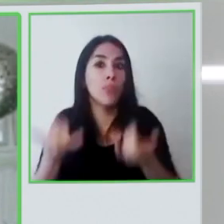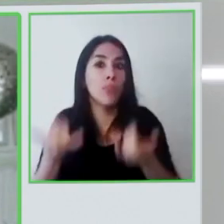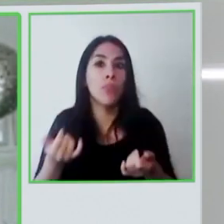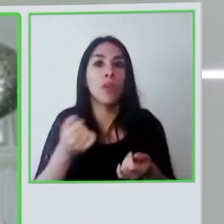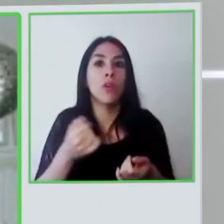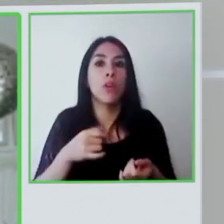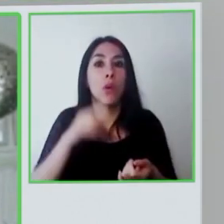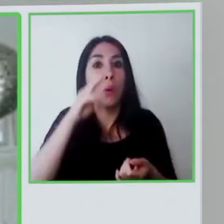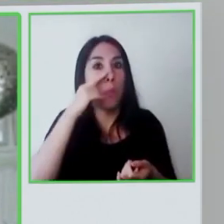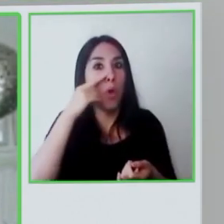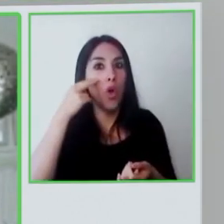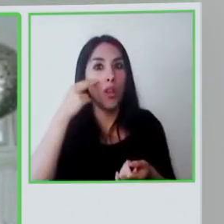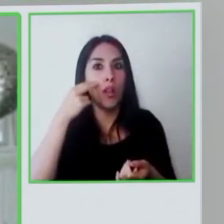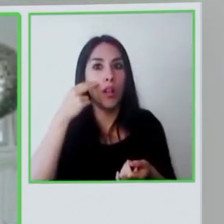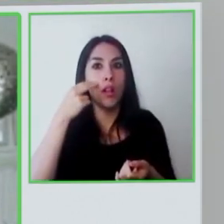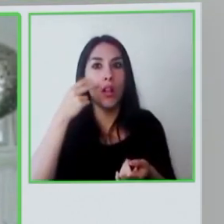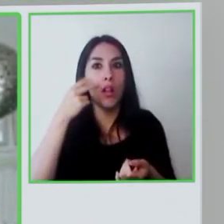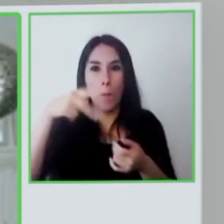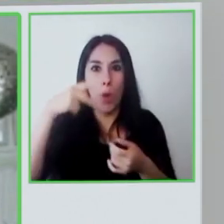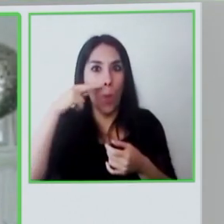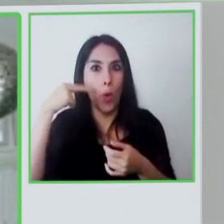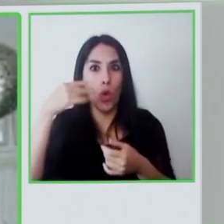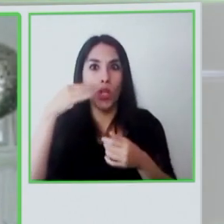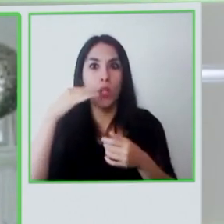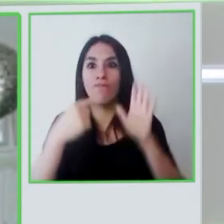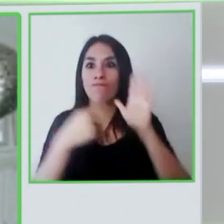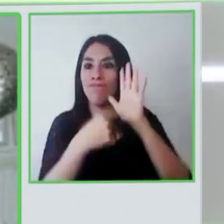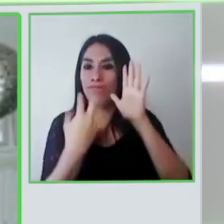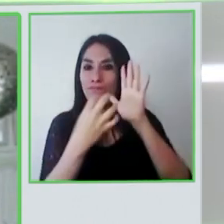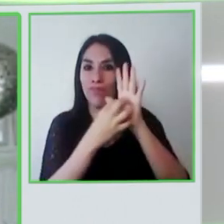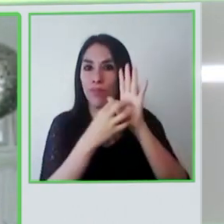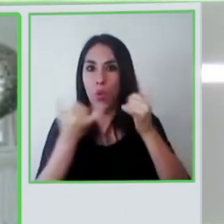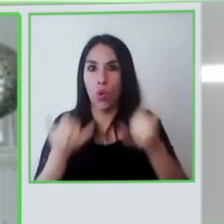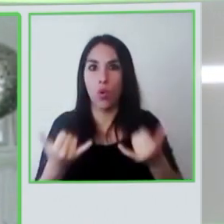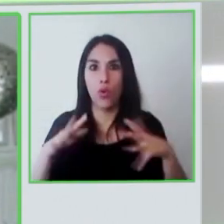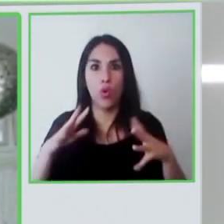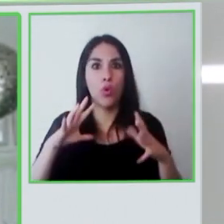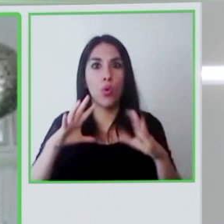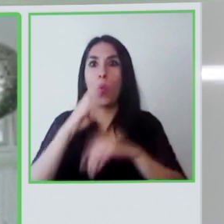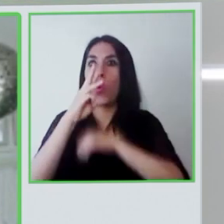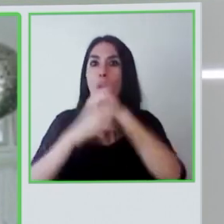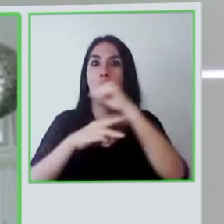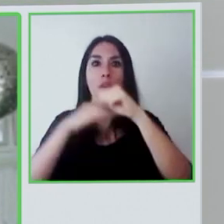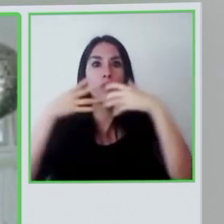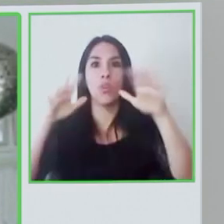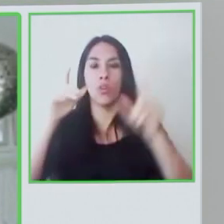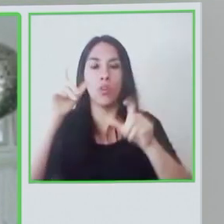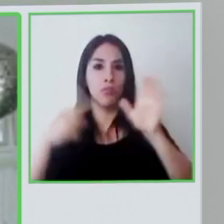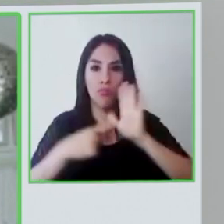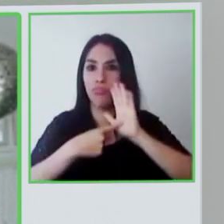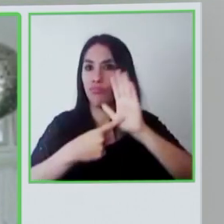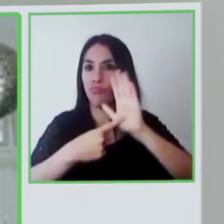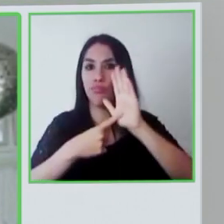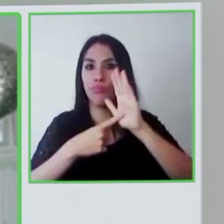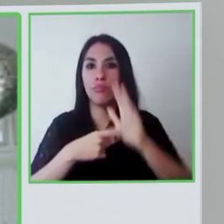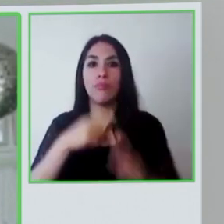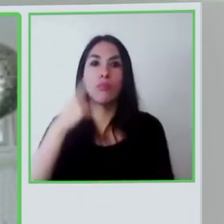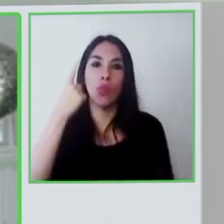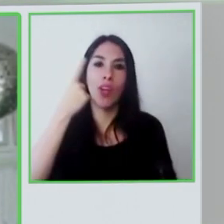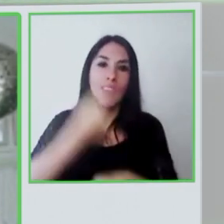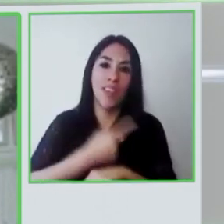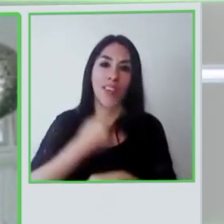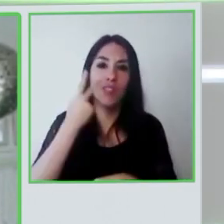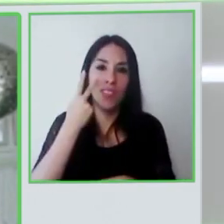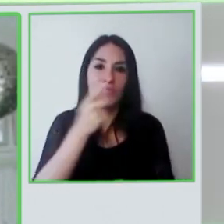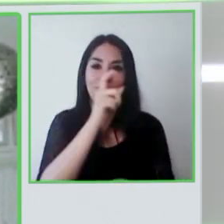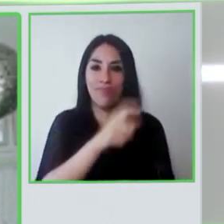to show our contribution. And now that it's a worldwide phenomena, there are thousands of employees